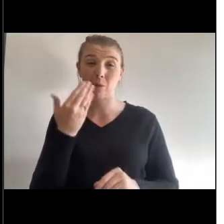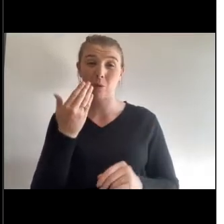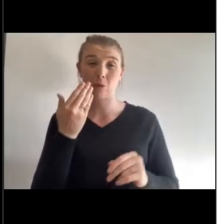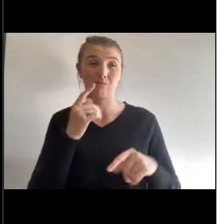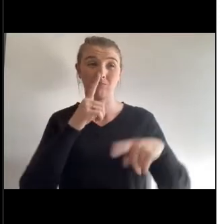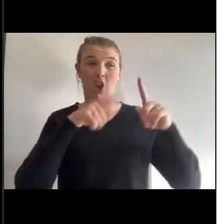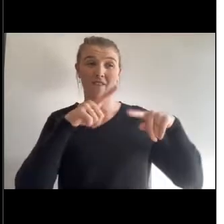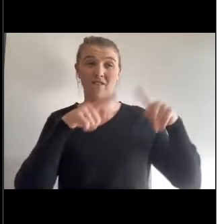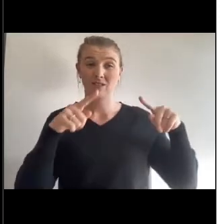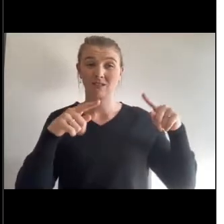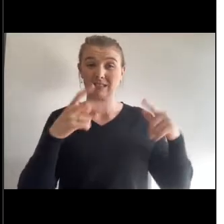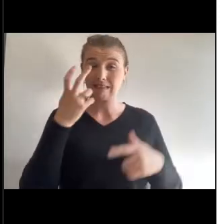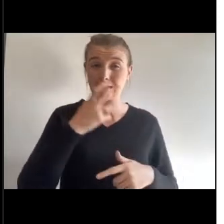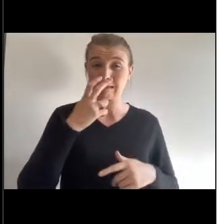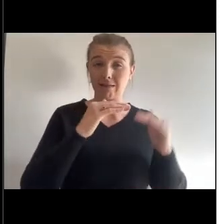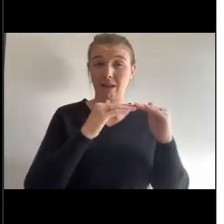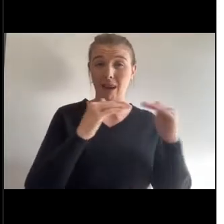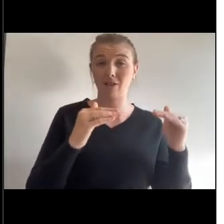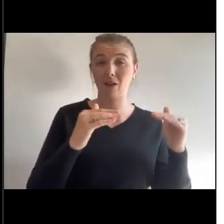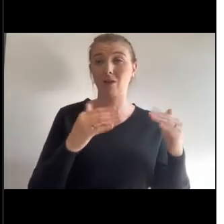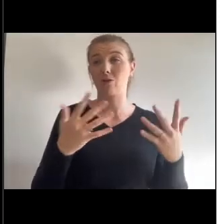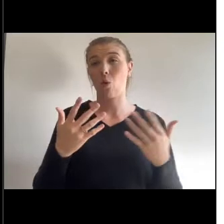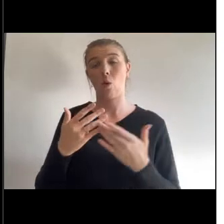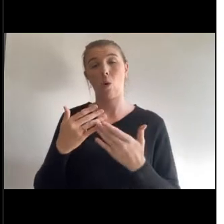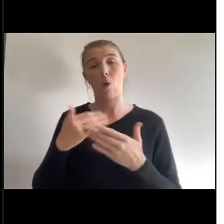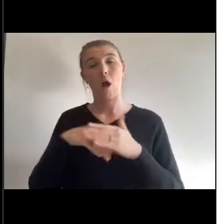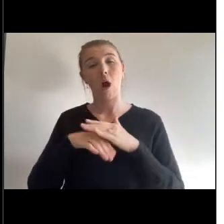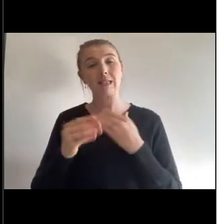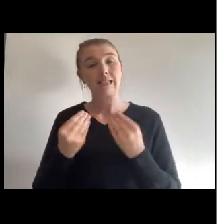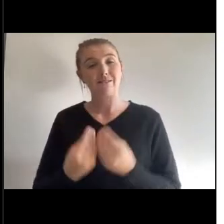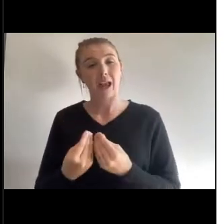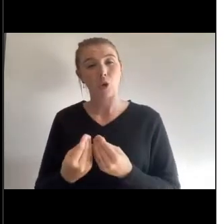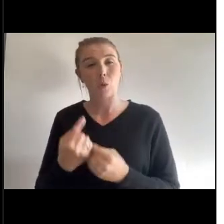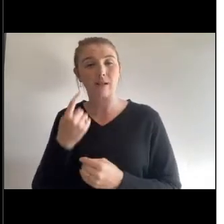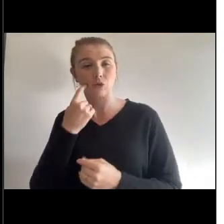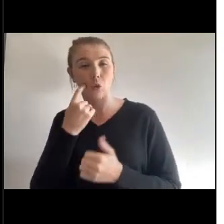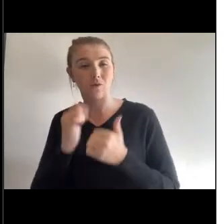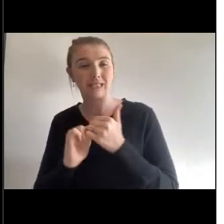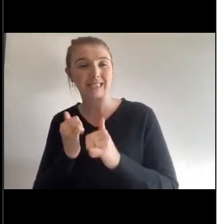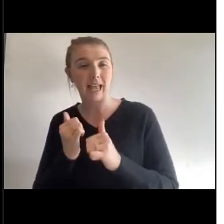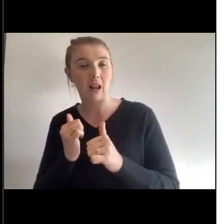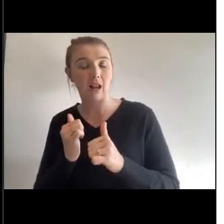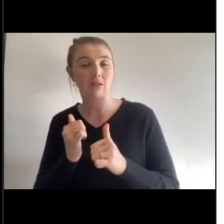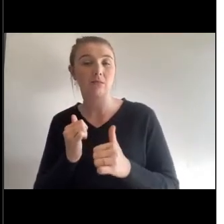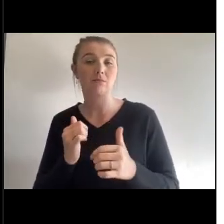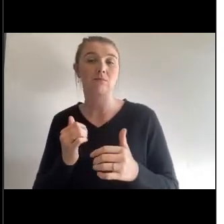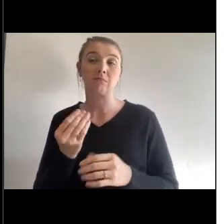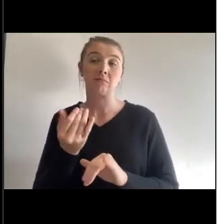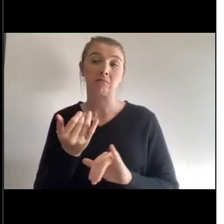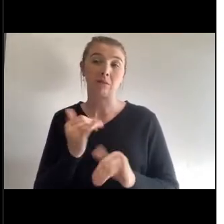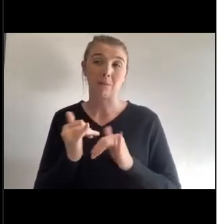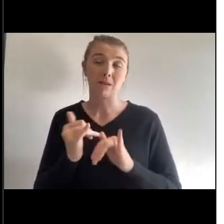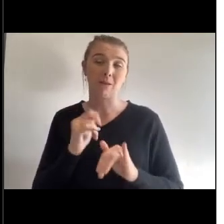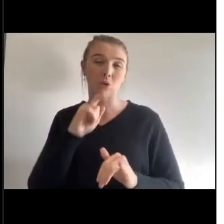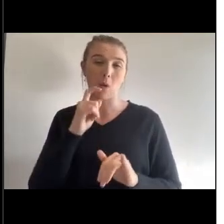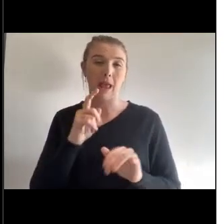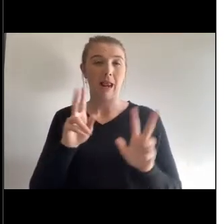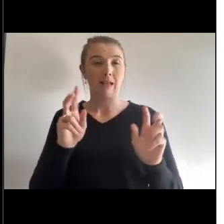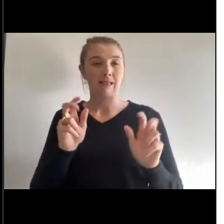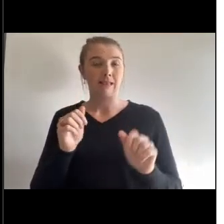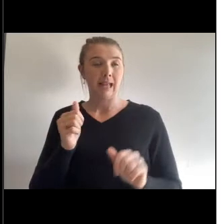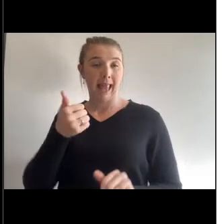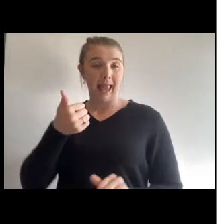chemical sciences, sometimes the undervaluing of people's soft skills or approaches, sometimes some of the kind of elitism about